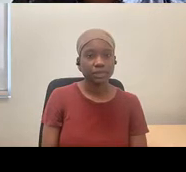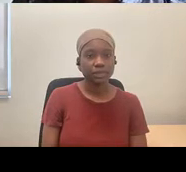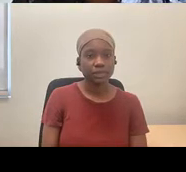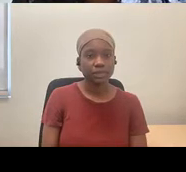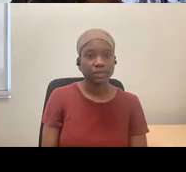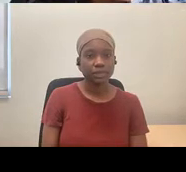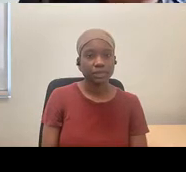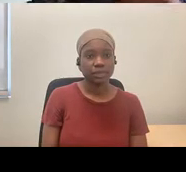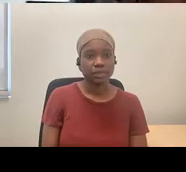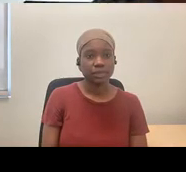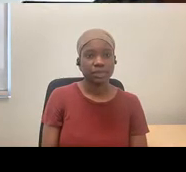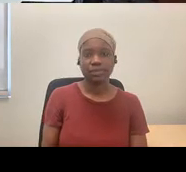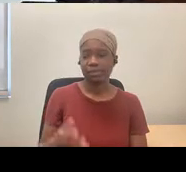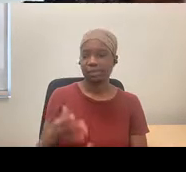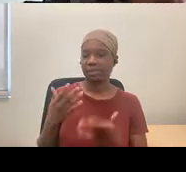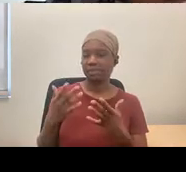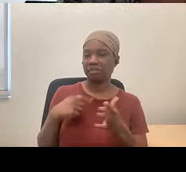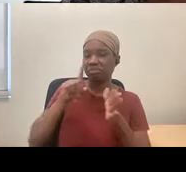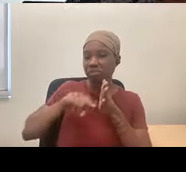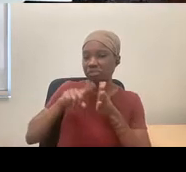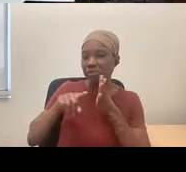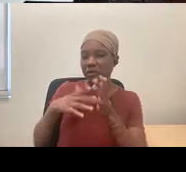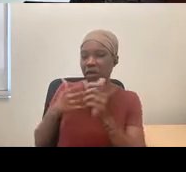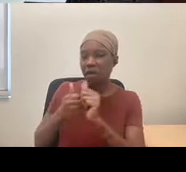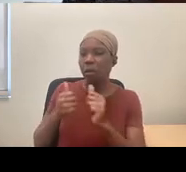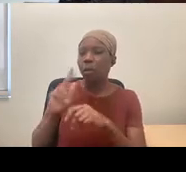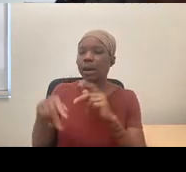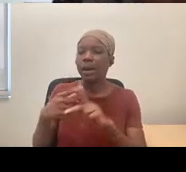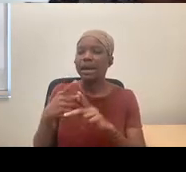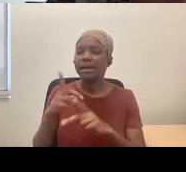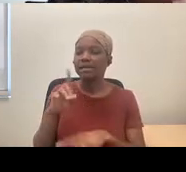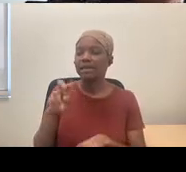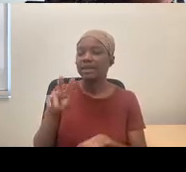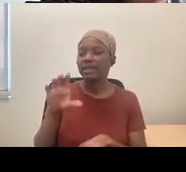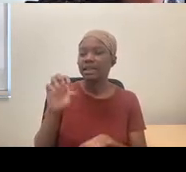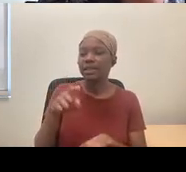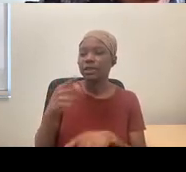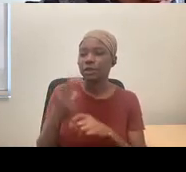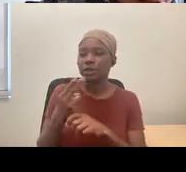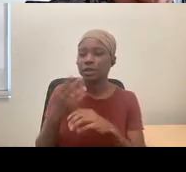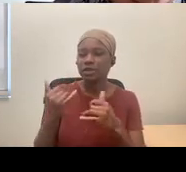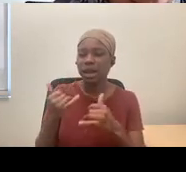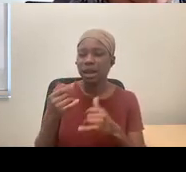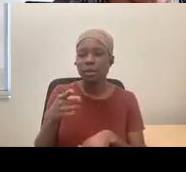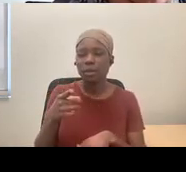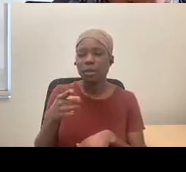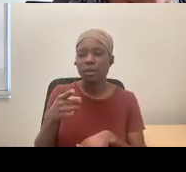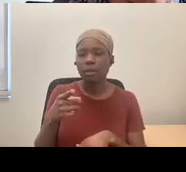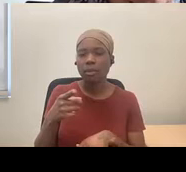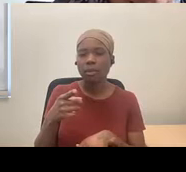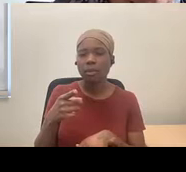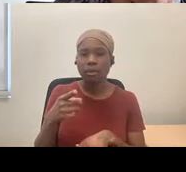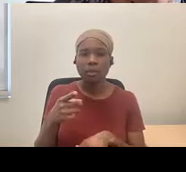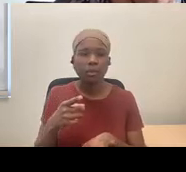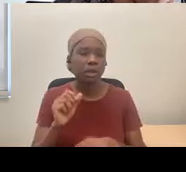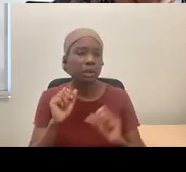Maybe I can follow up about that. What kind of device are you on? we can follow up on the later lab